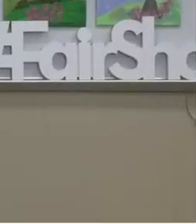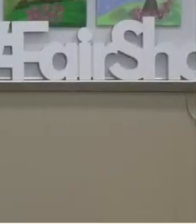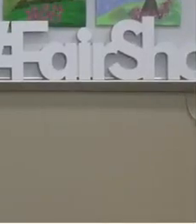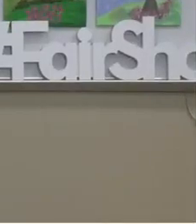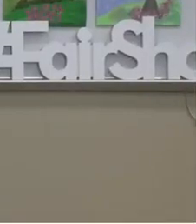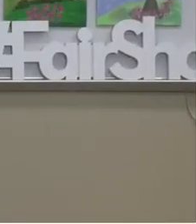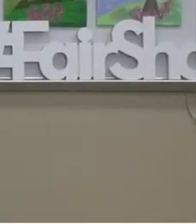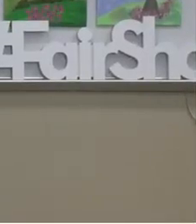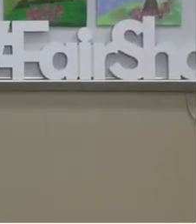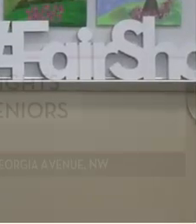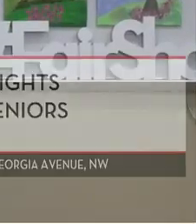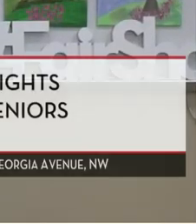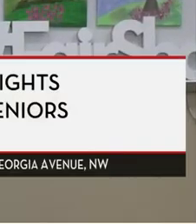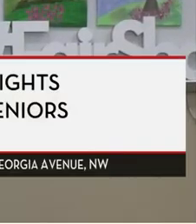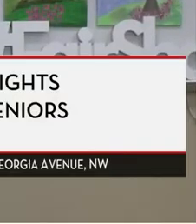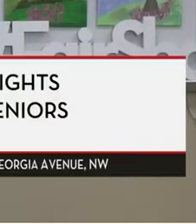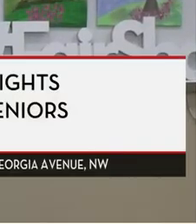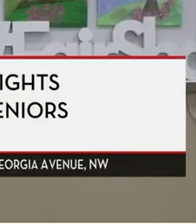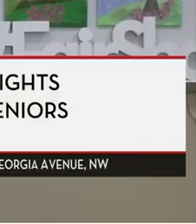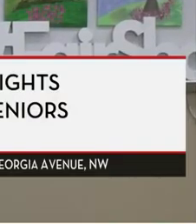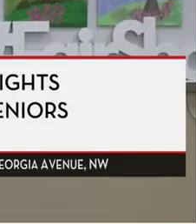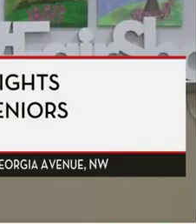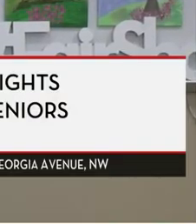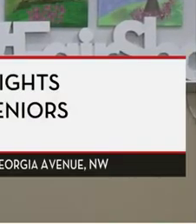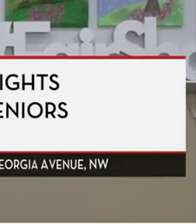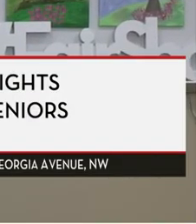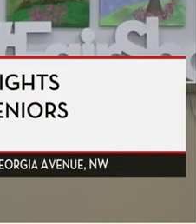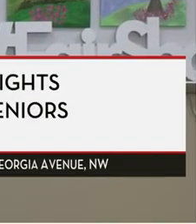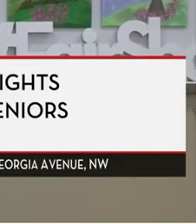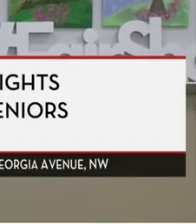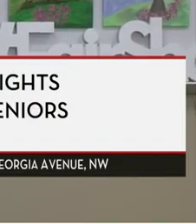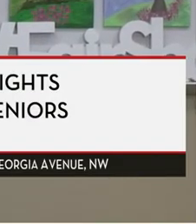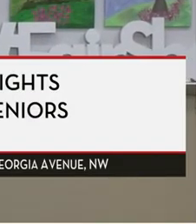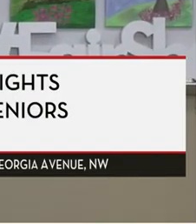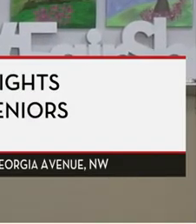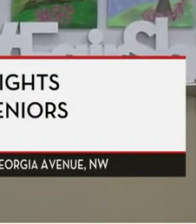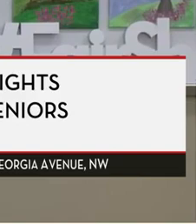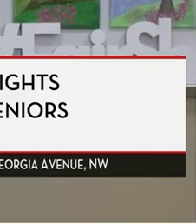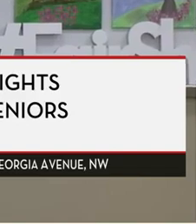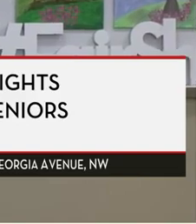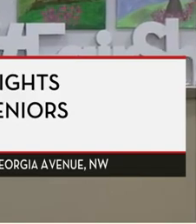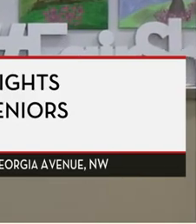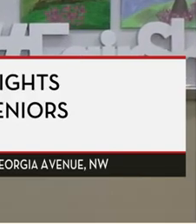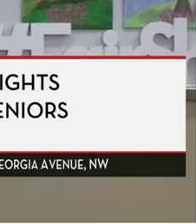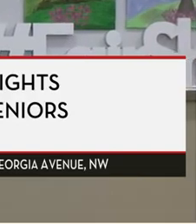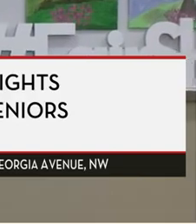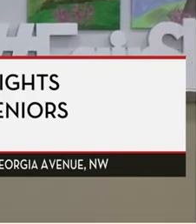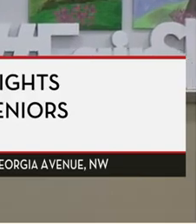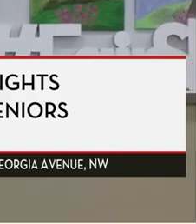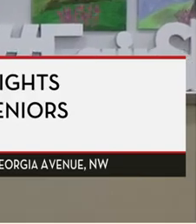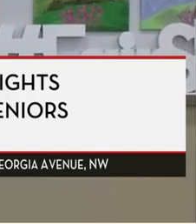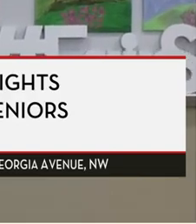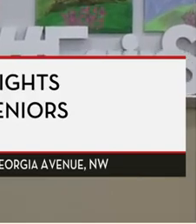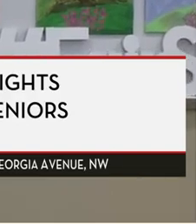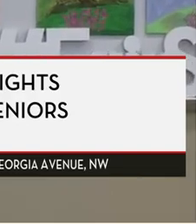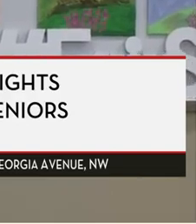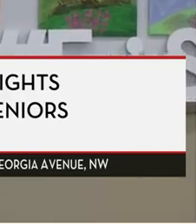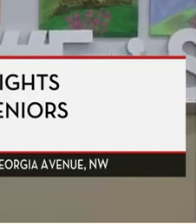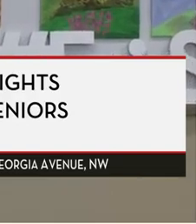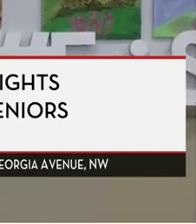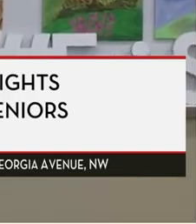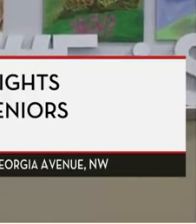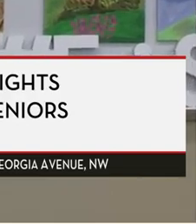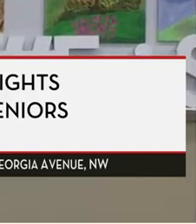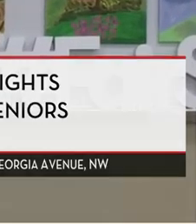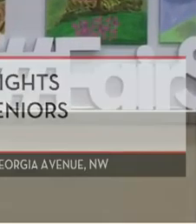Good morning, everyone. Welcome to the Bernice Fonto Senior and Wellness Center. It is my pleasure